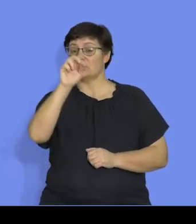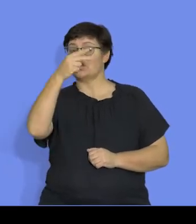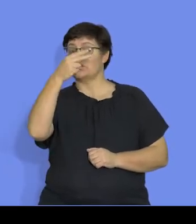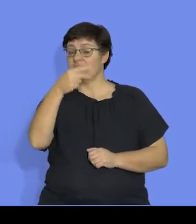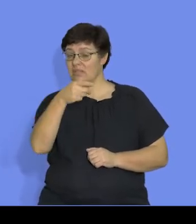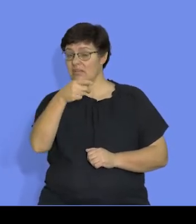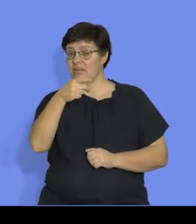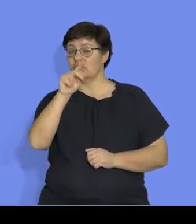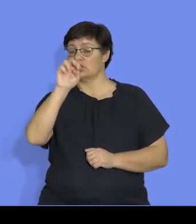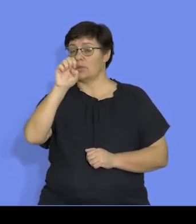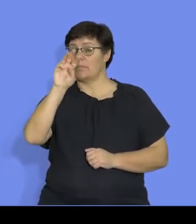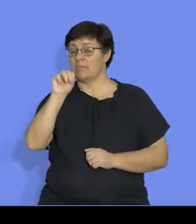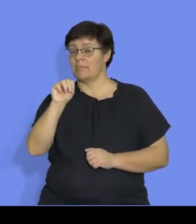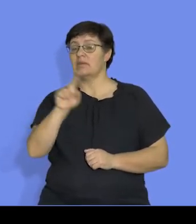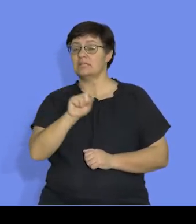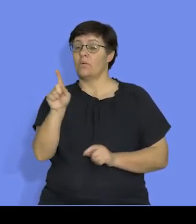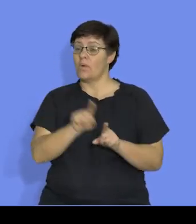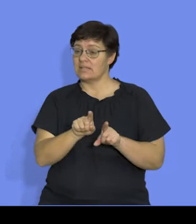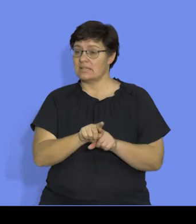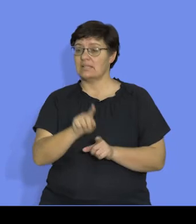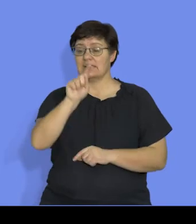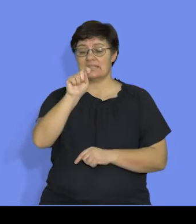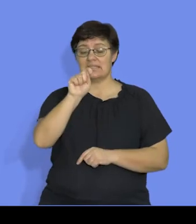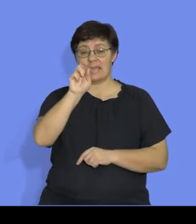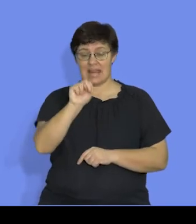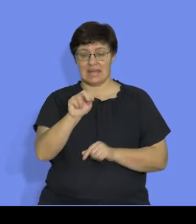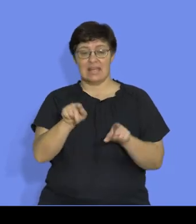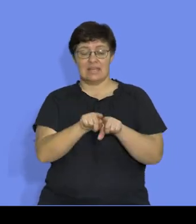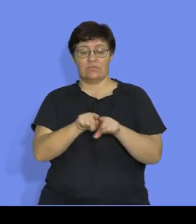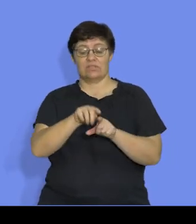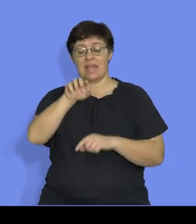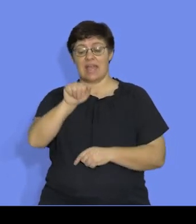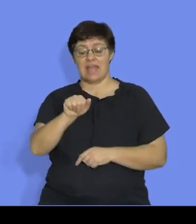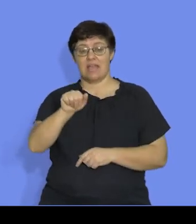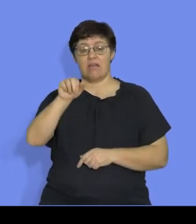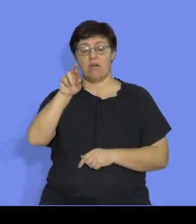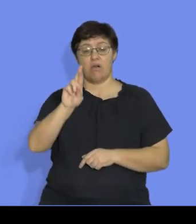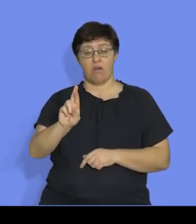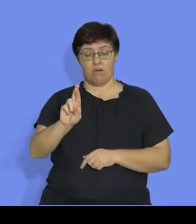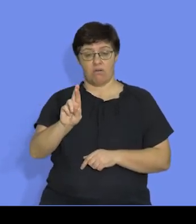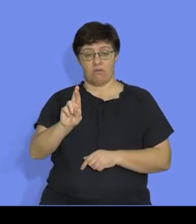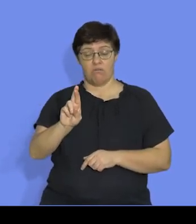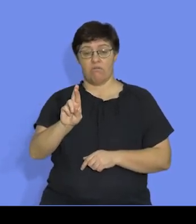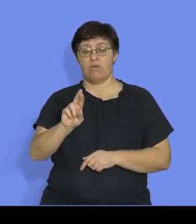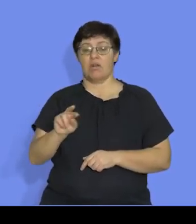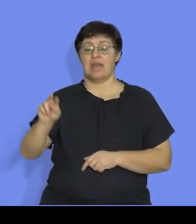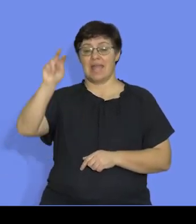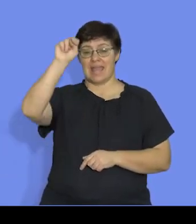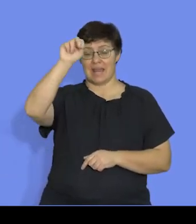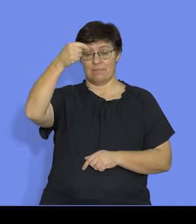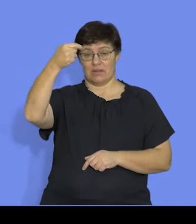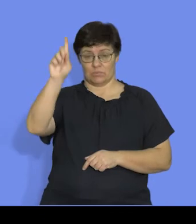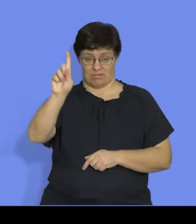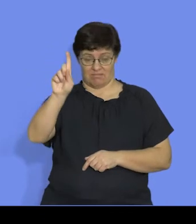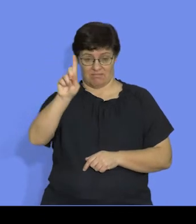written as Tn is equal to a r to the power of n minus